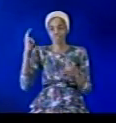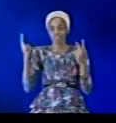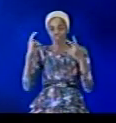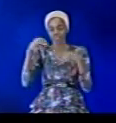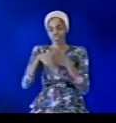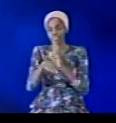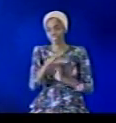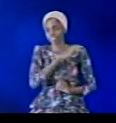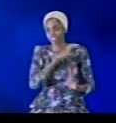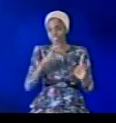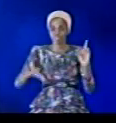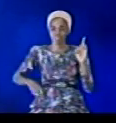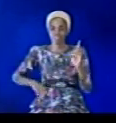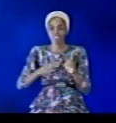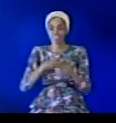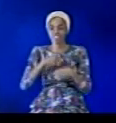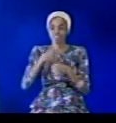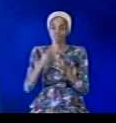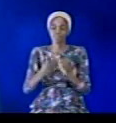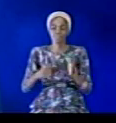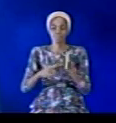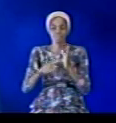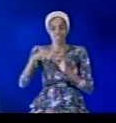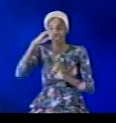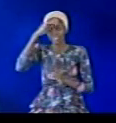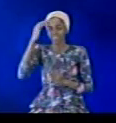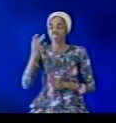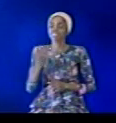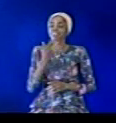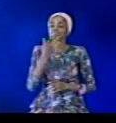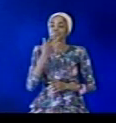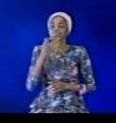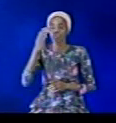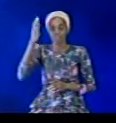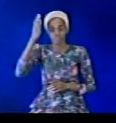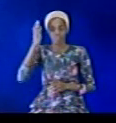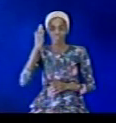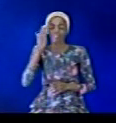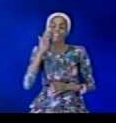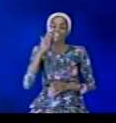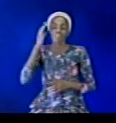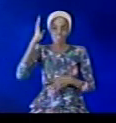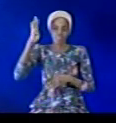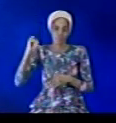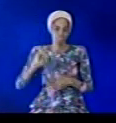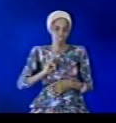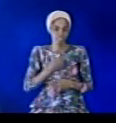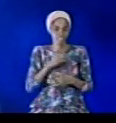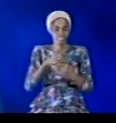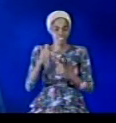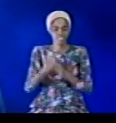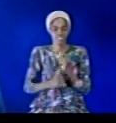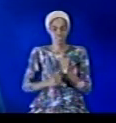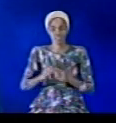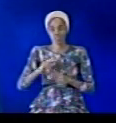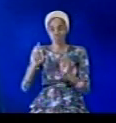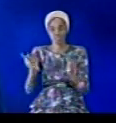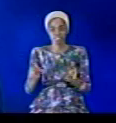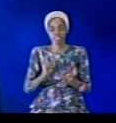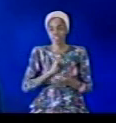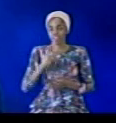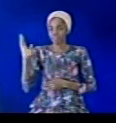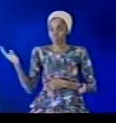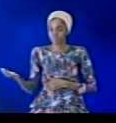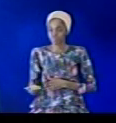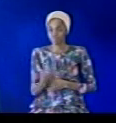Christ, and make manifest the savor of his knowledge by us in every place." I welcome you